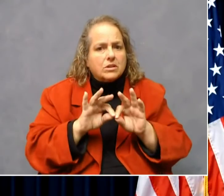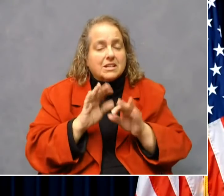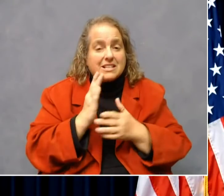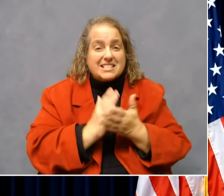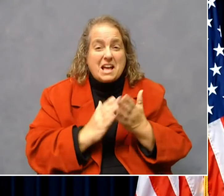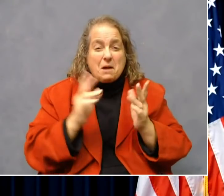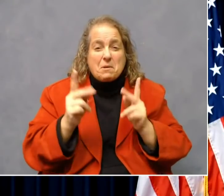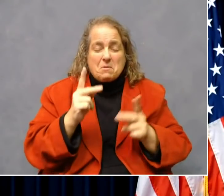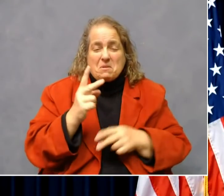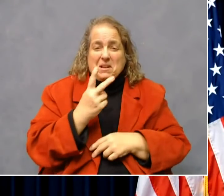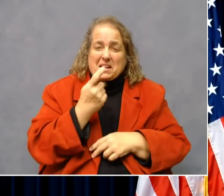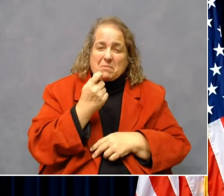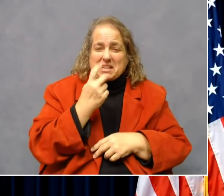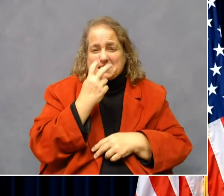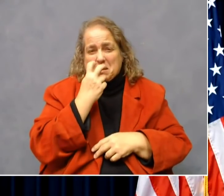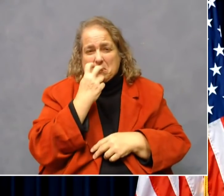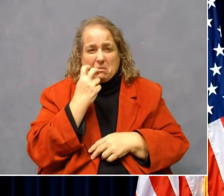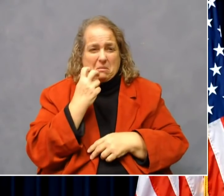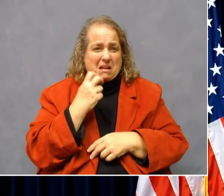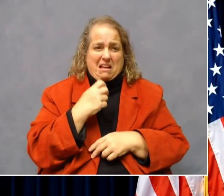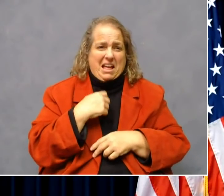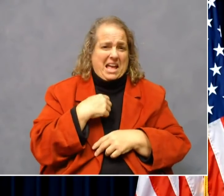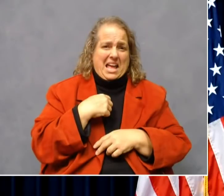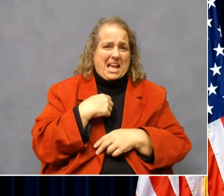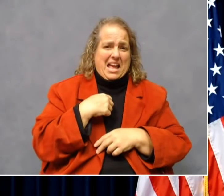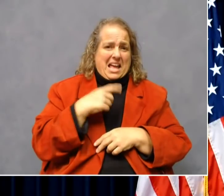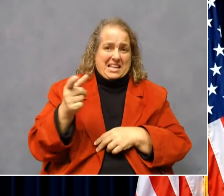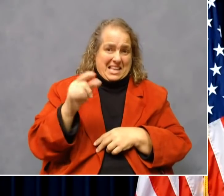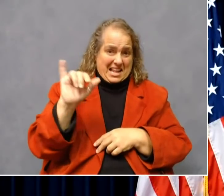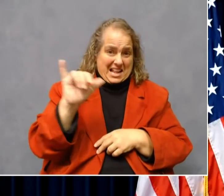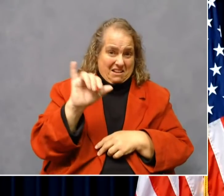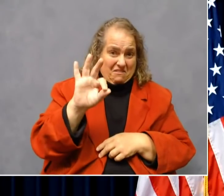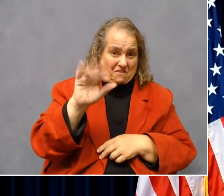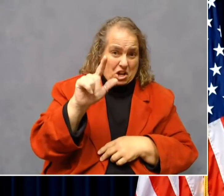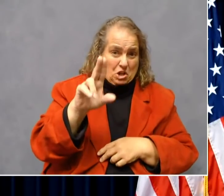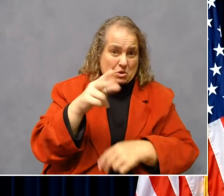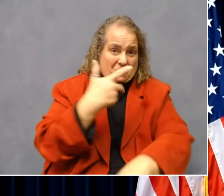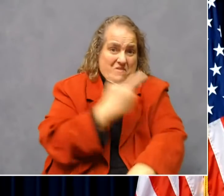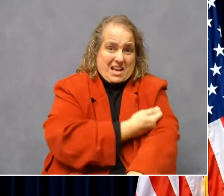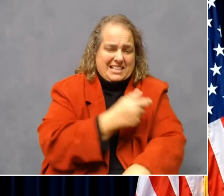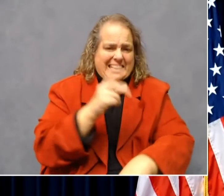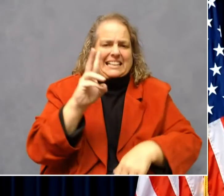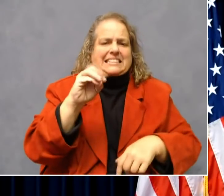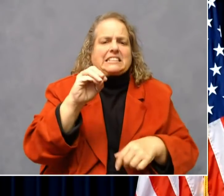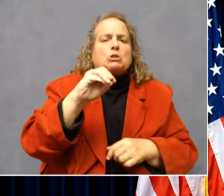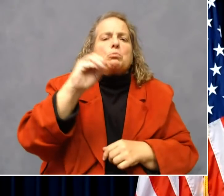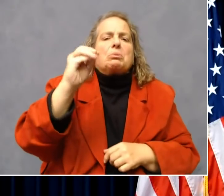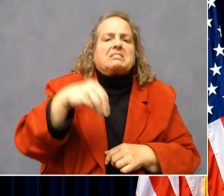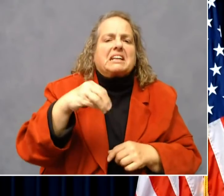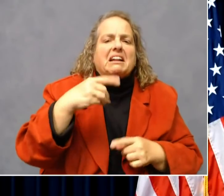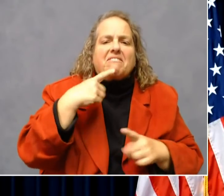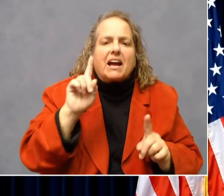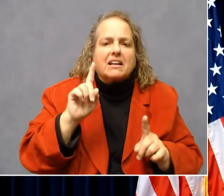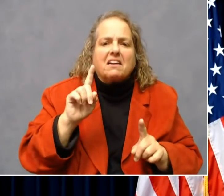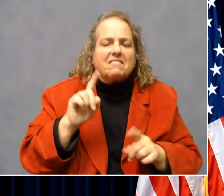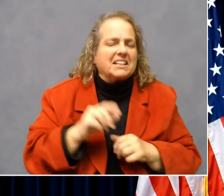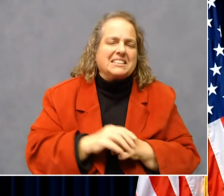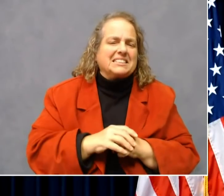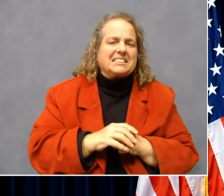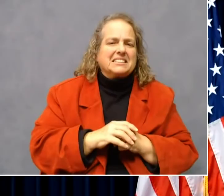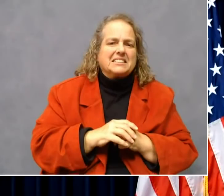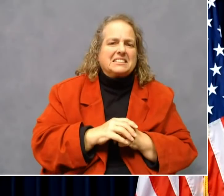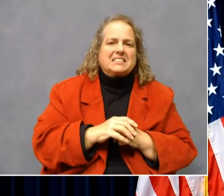the flu vaccine at 60% effective, they might have said, well, I don't know about that. I'll take my chances. But to have